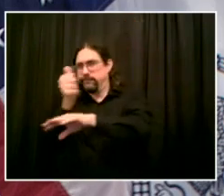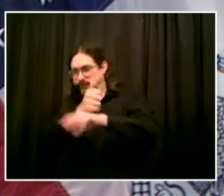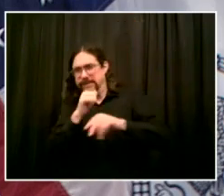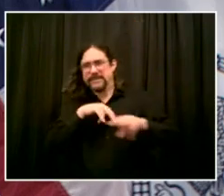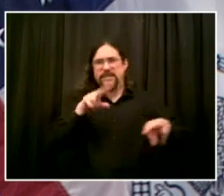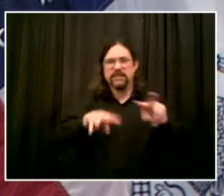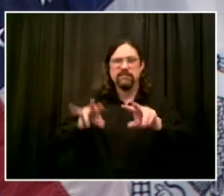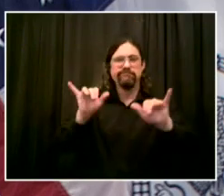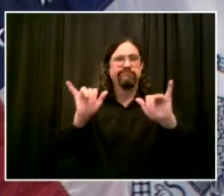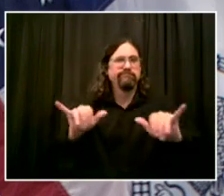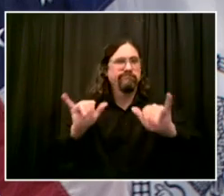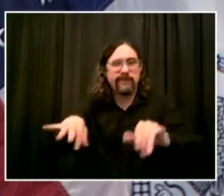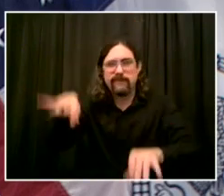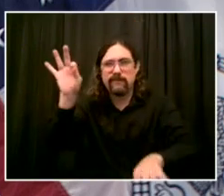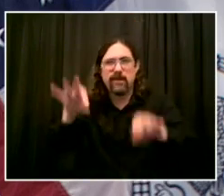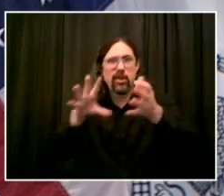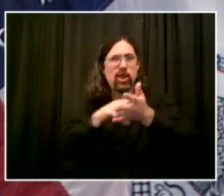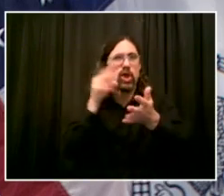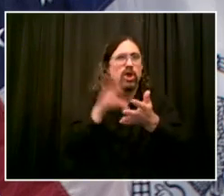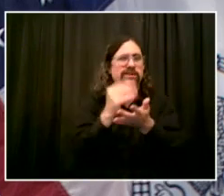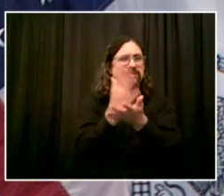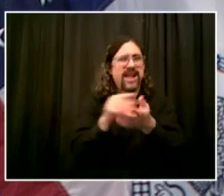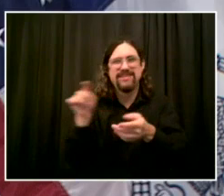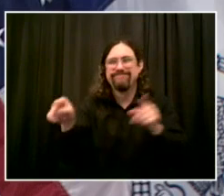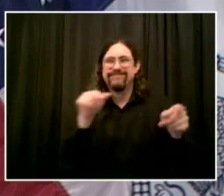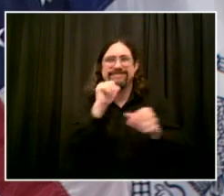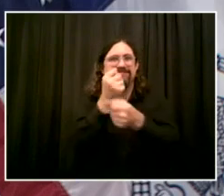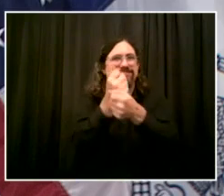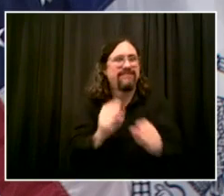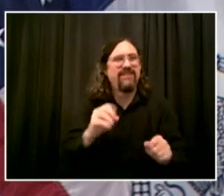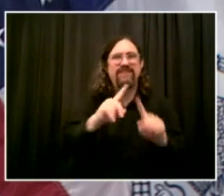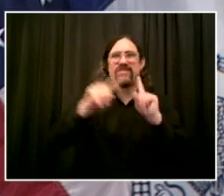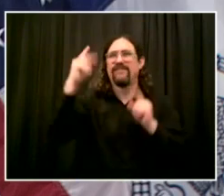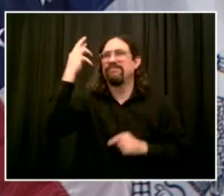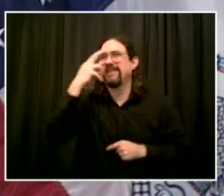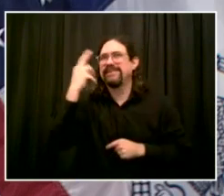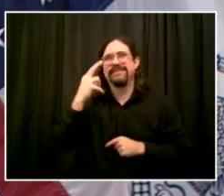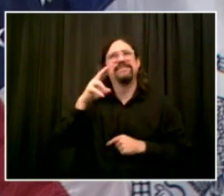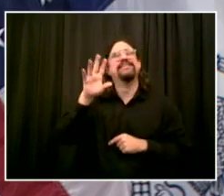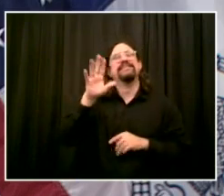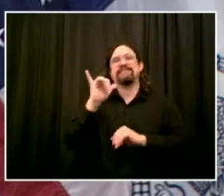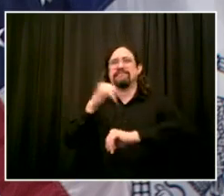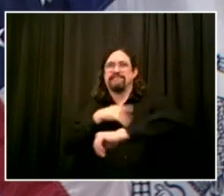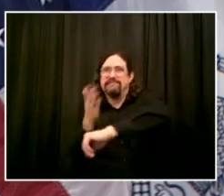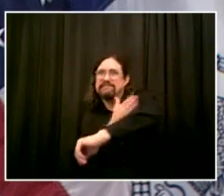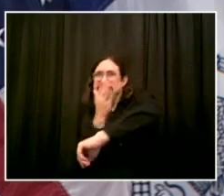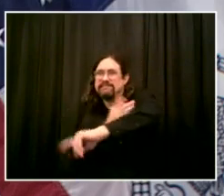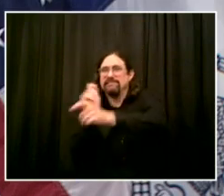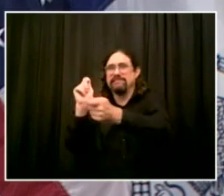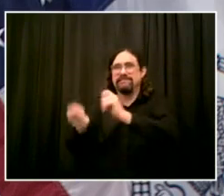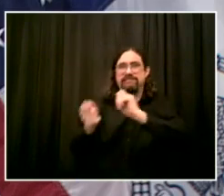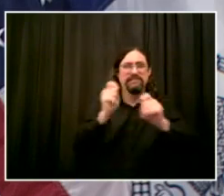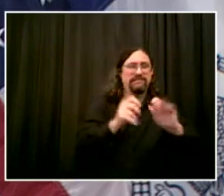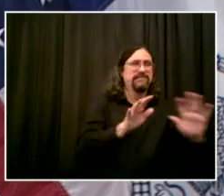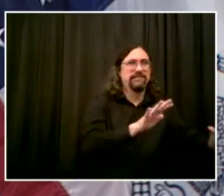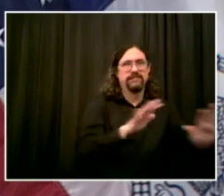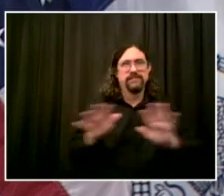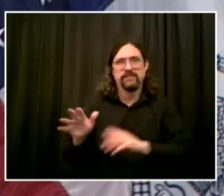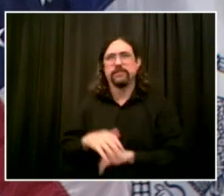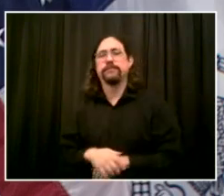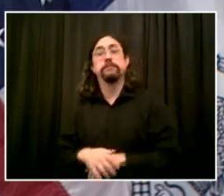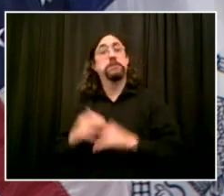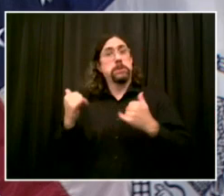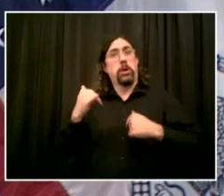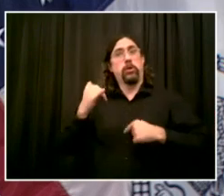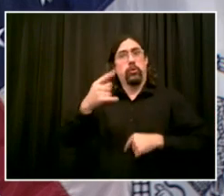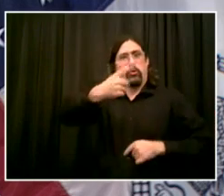not contentious. It's cooperative. But the message I've sent to DOT and all our agencies is help restaurants get to a positive